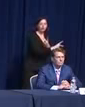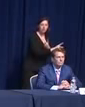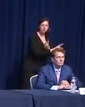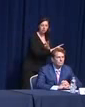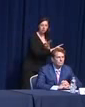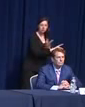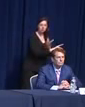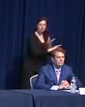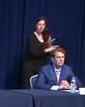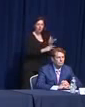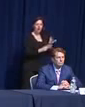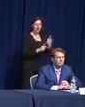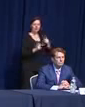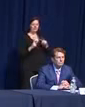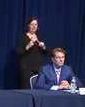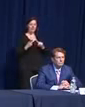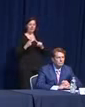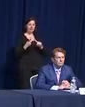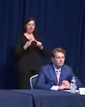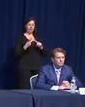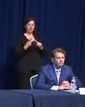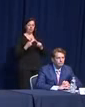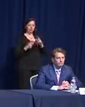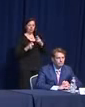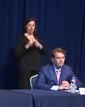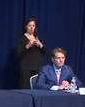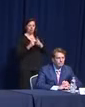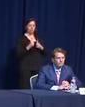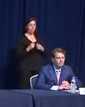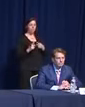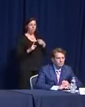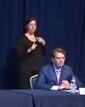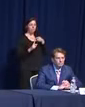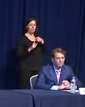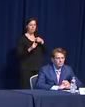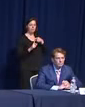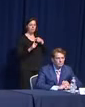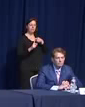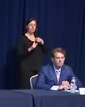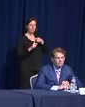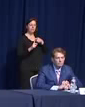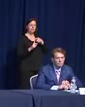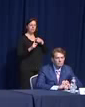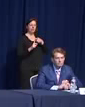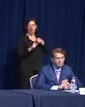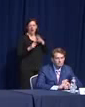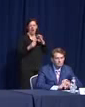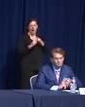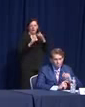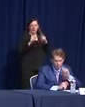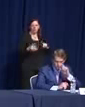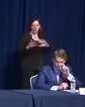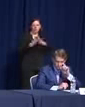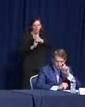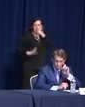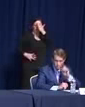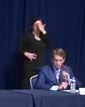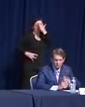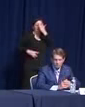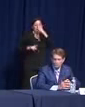close contact, and the second, as far as how ultimately they manifest their illness, it's related to